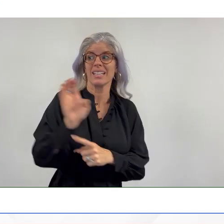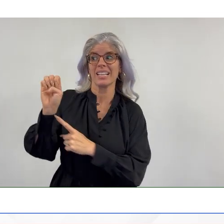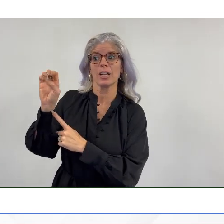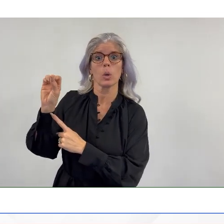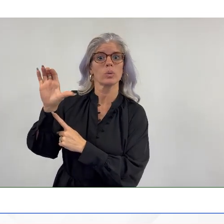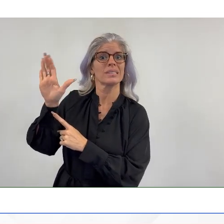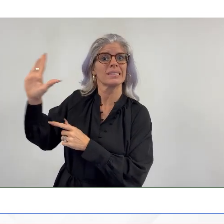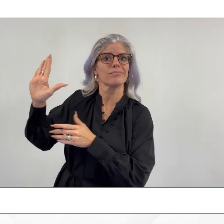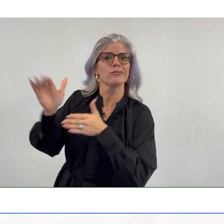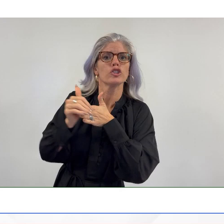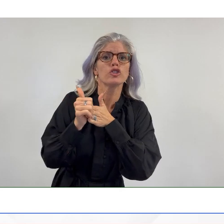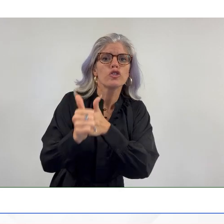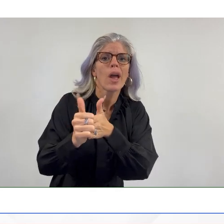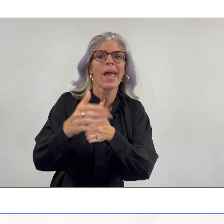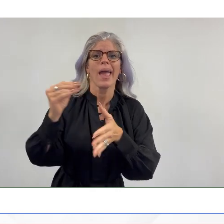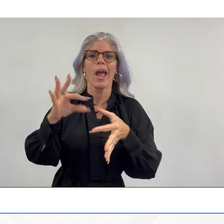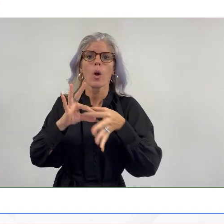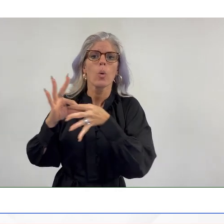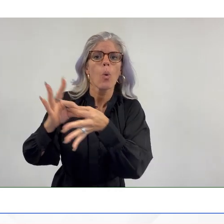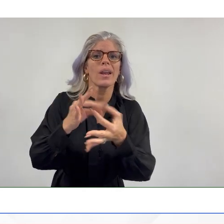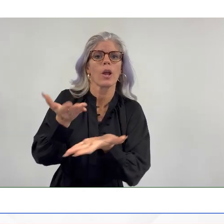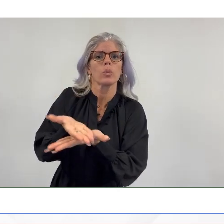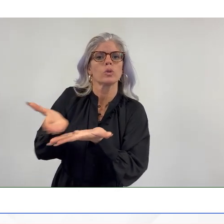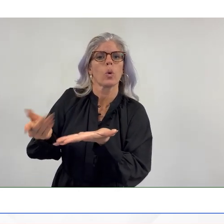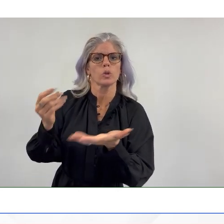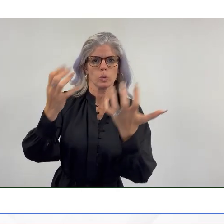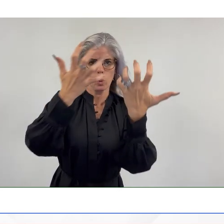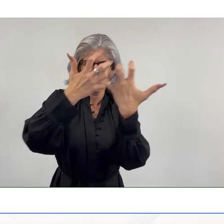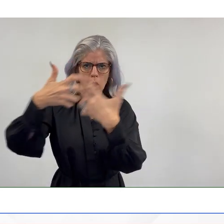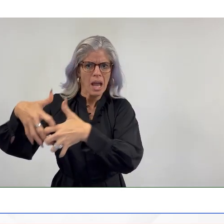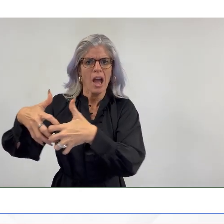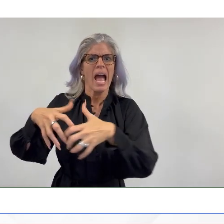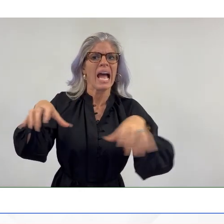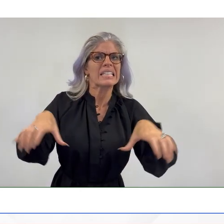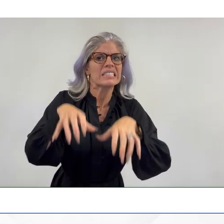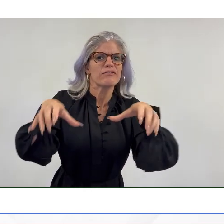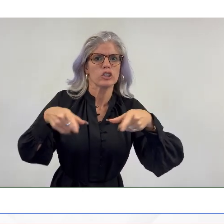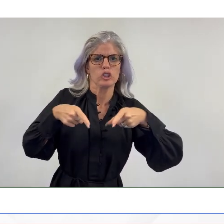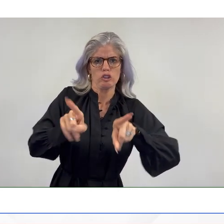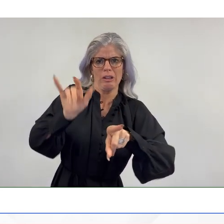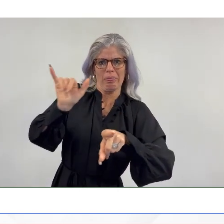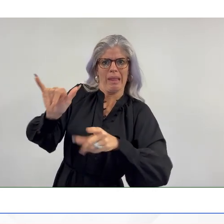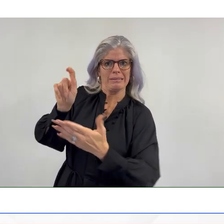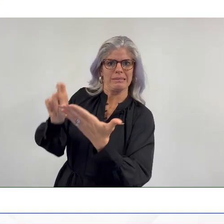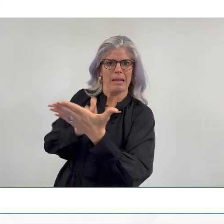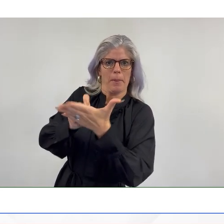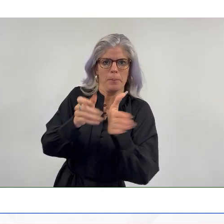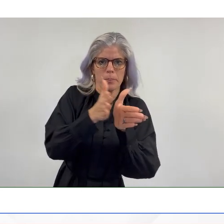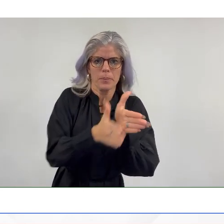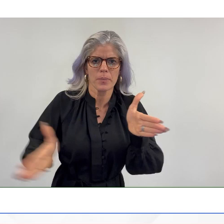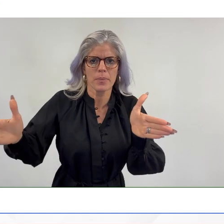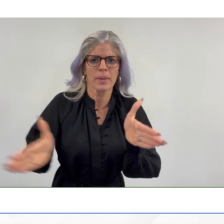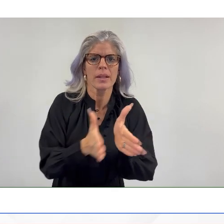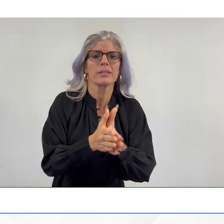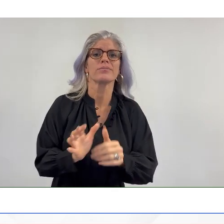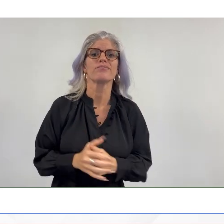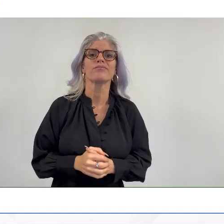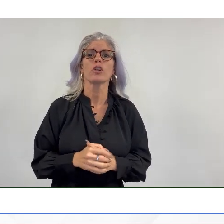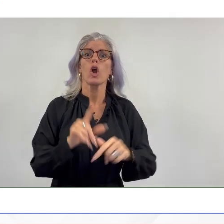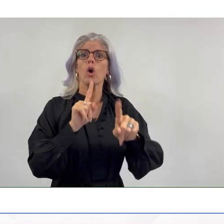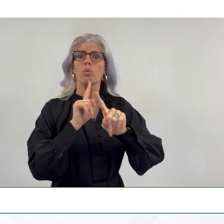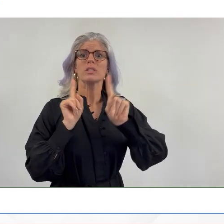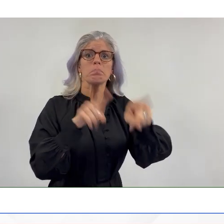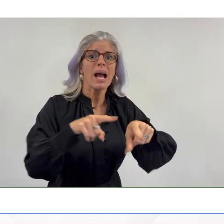activities conducted at EOCs are eligible, provided they are associated with eligible work. Costs associated with operating